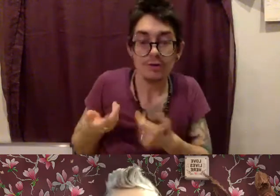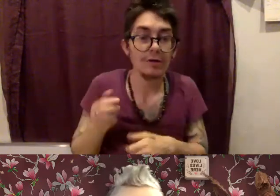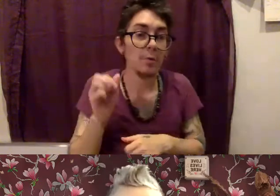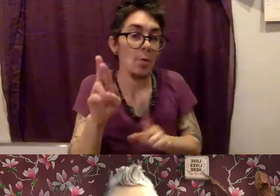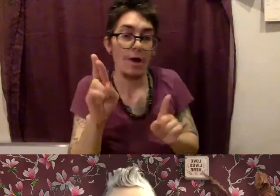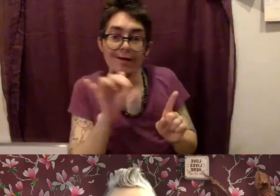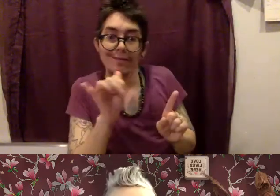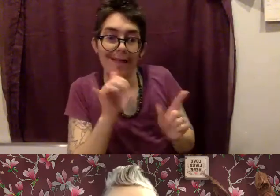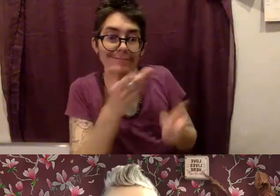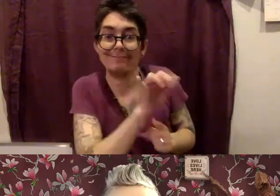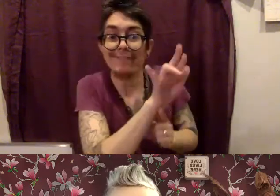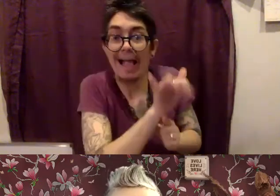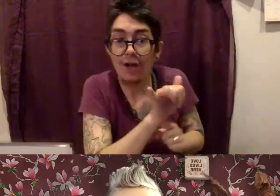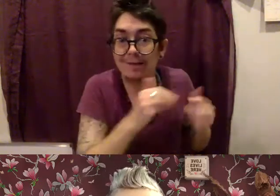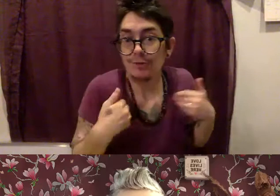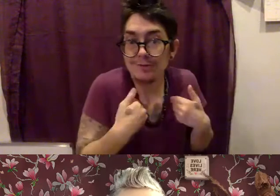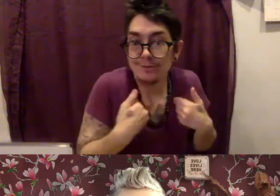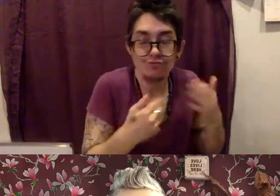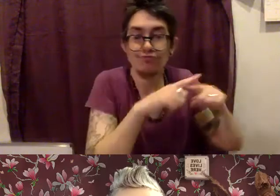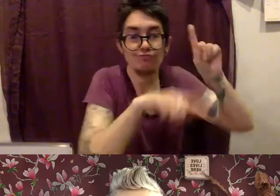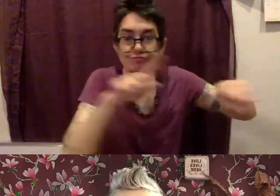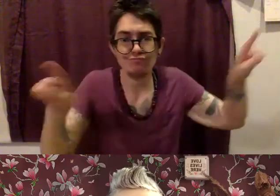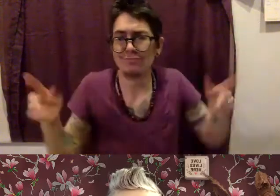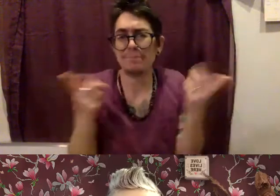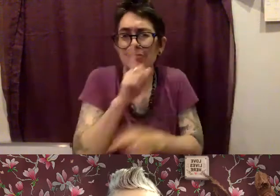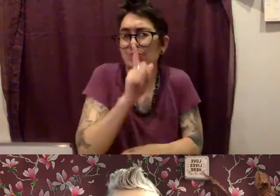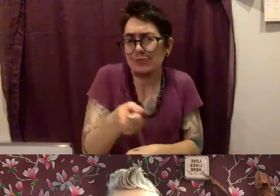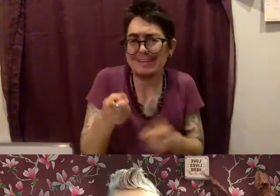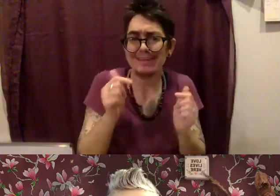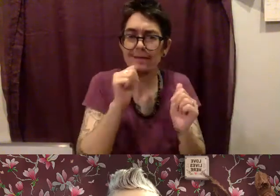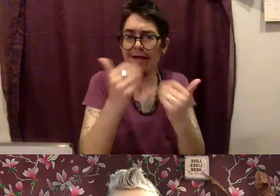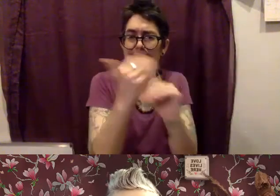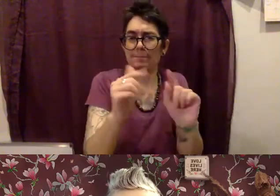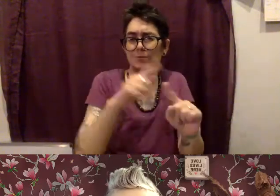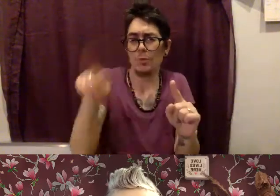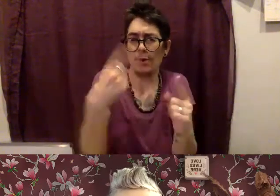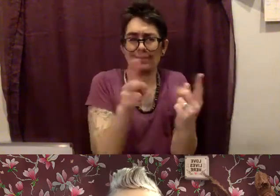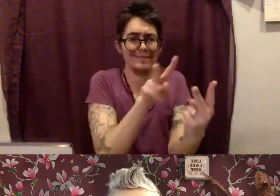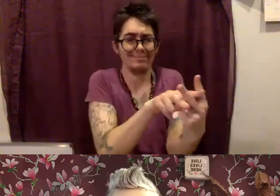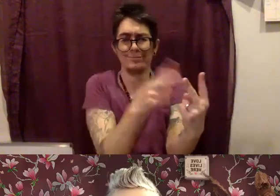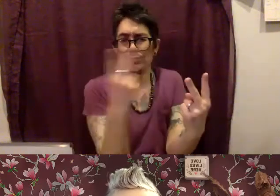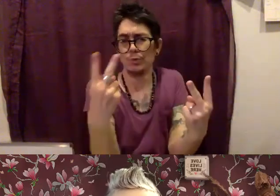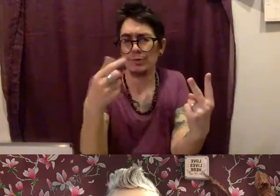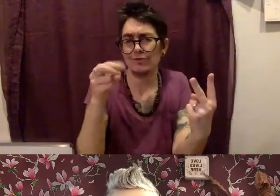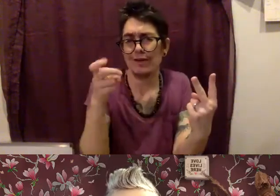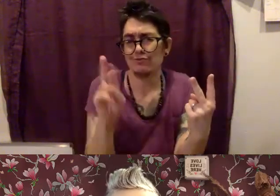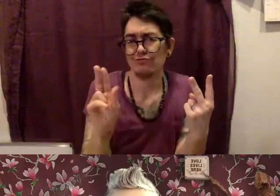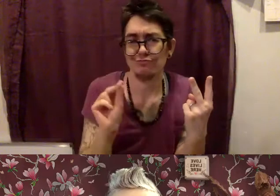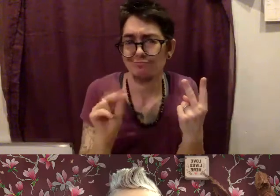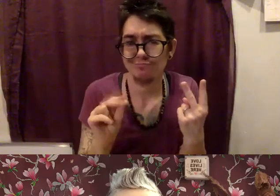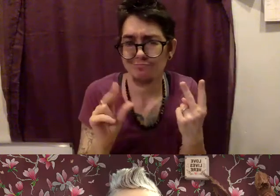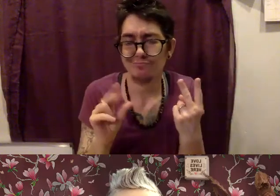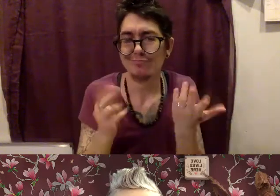relate, you could have a relationship with that, or fairy or fae. So there's such a variety. It's not just